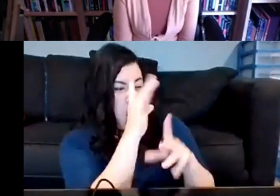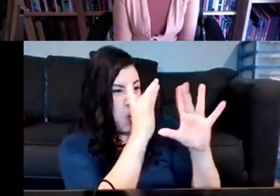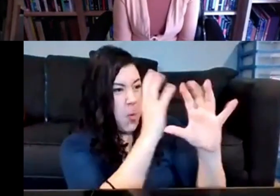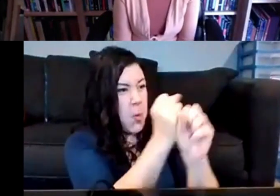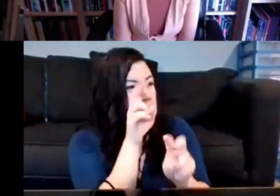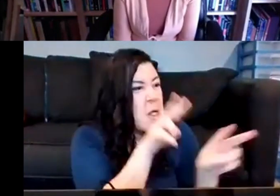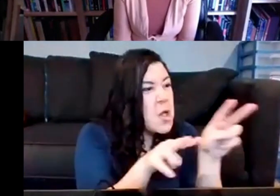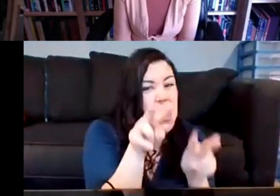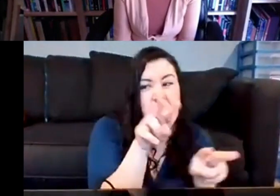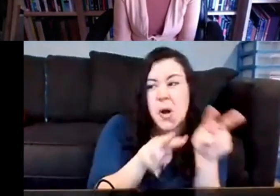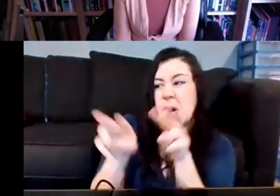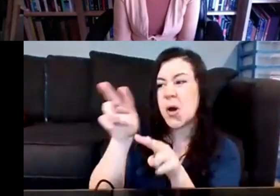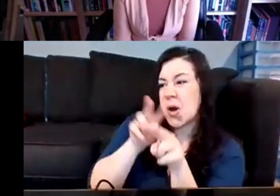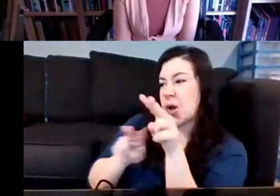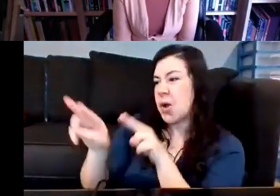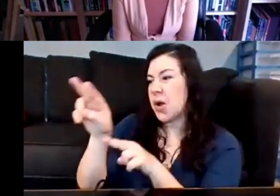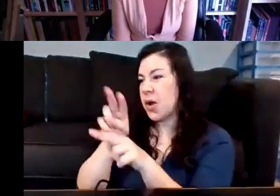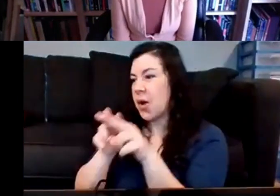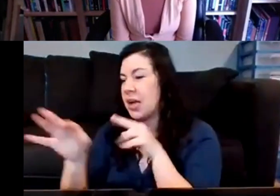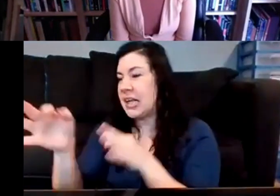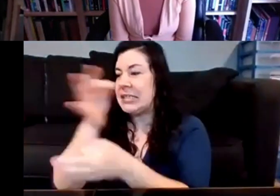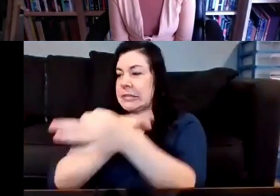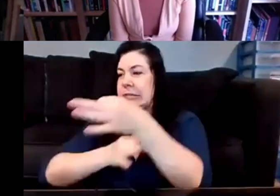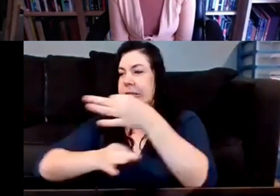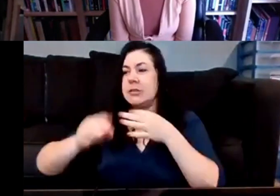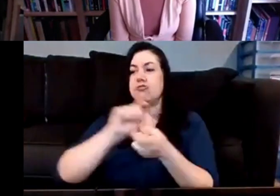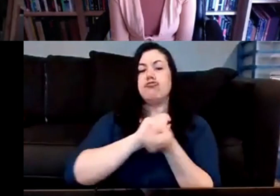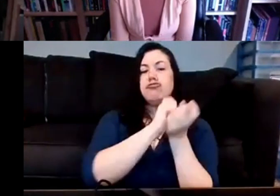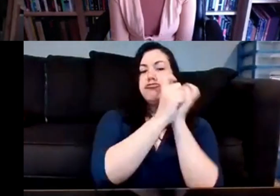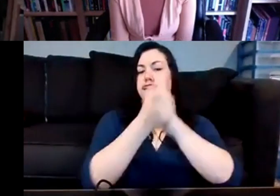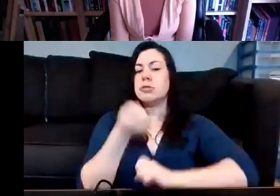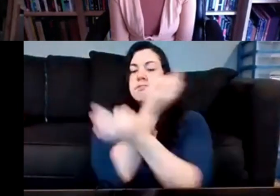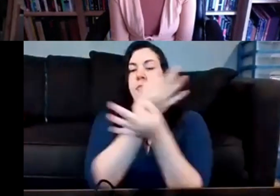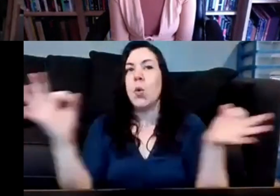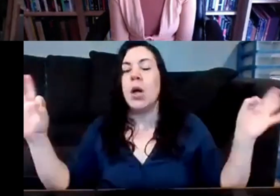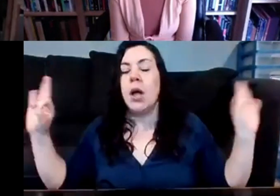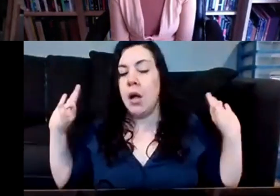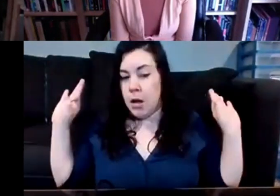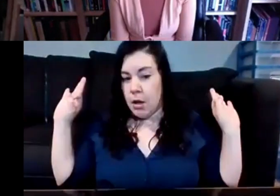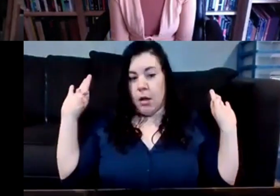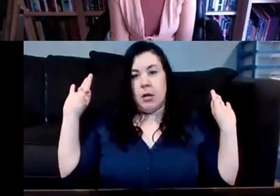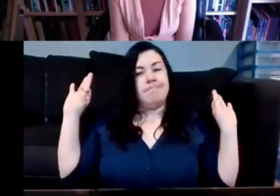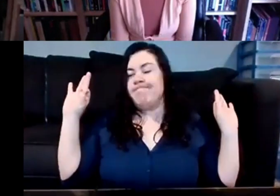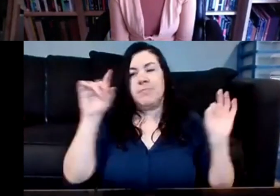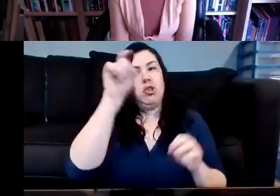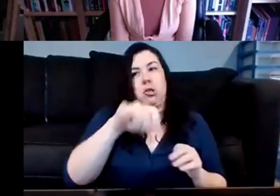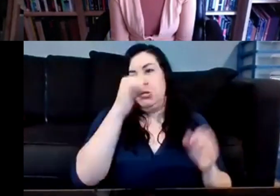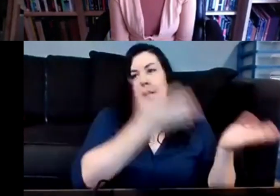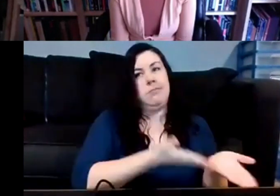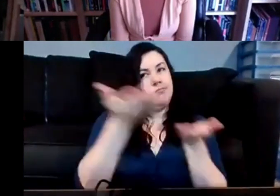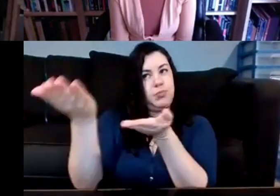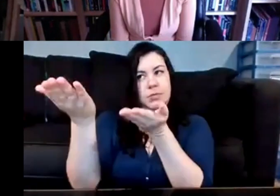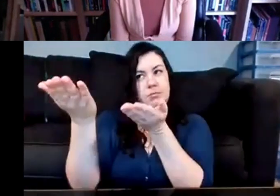some way of bringing that forth and transforming it into something liberatory, then it shouldn't be brought